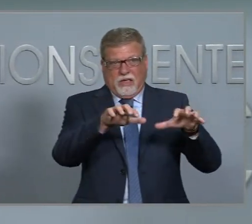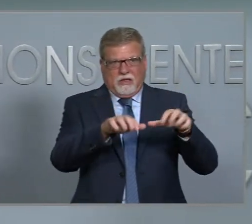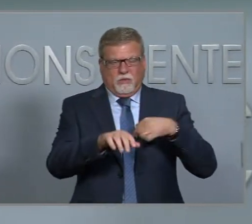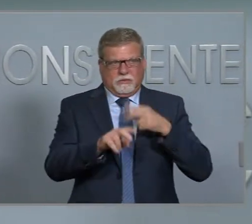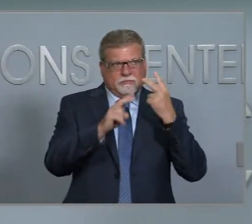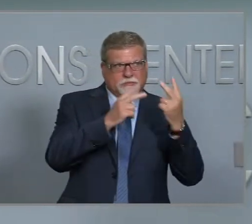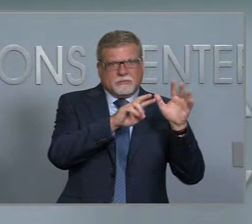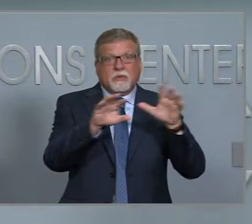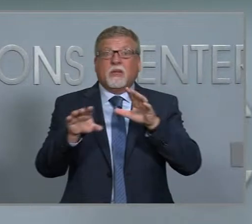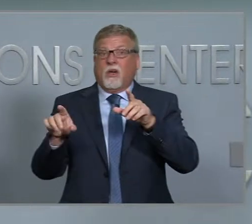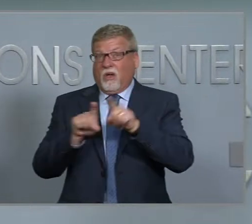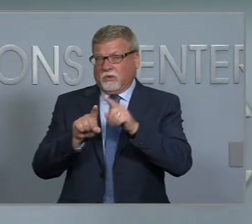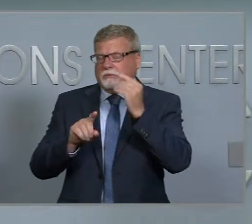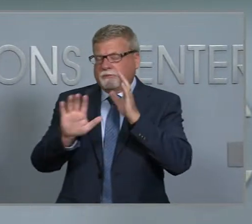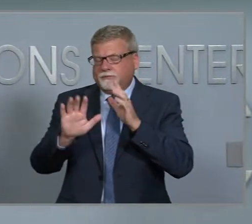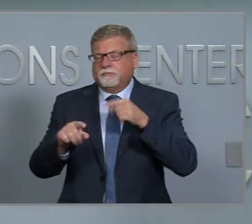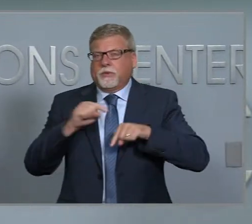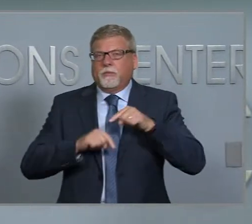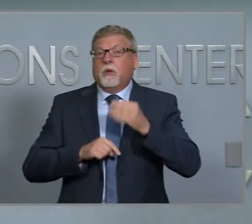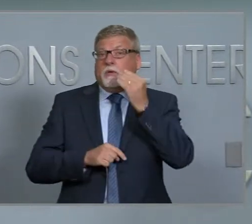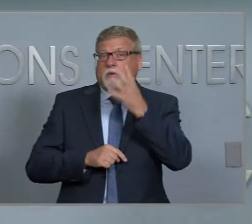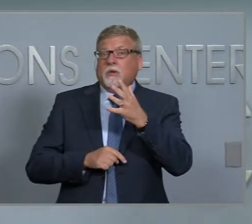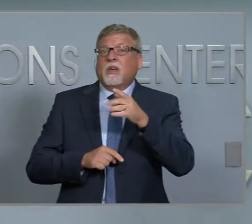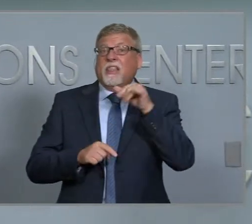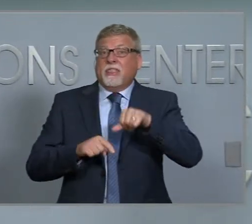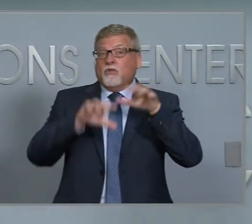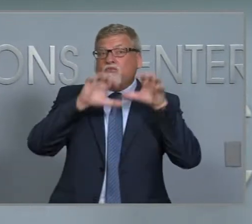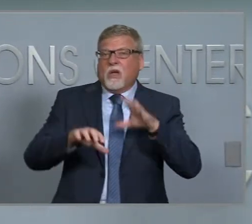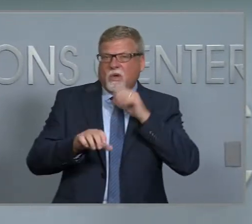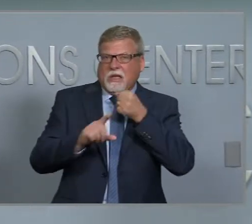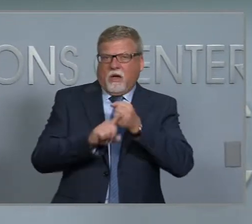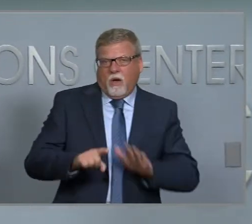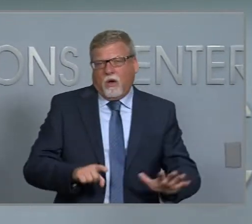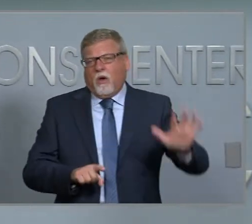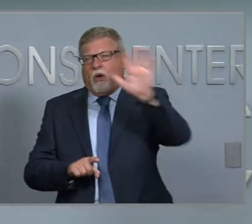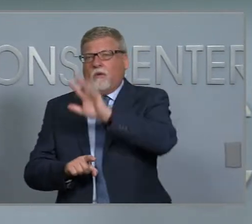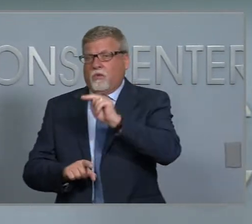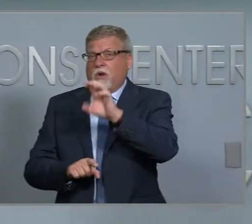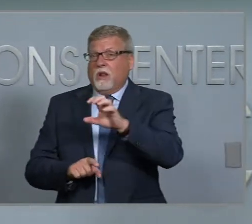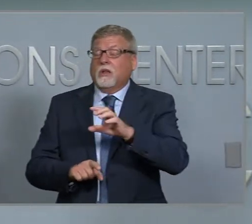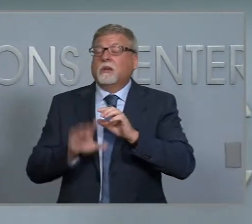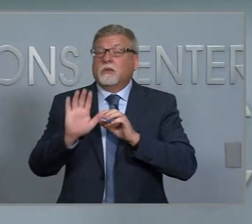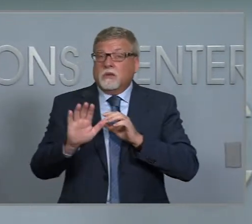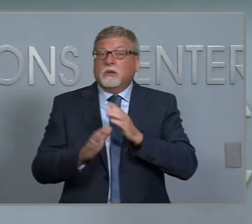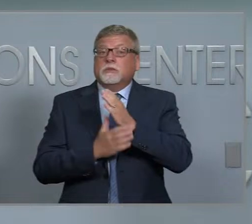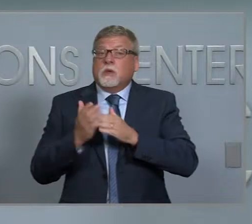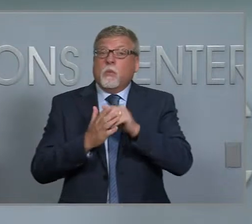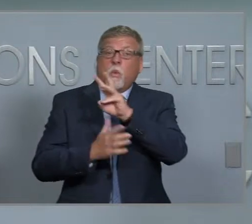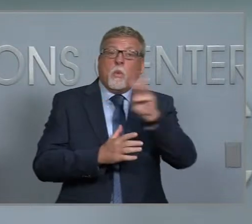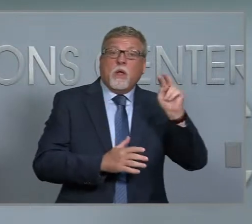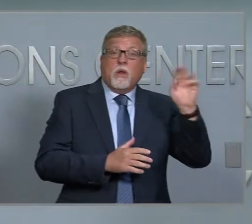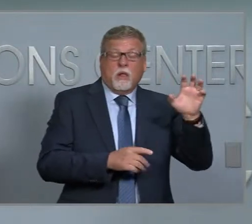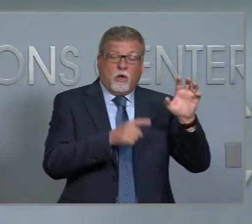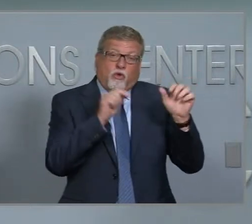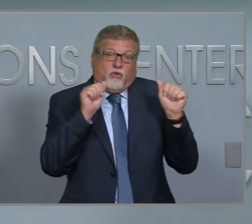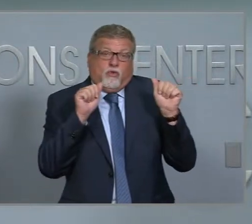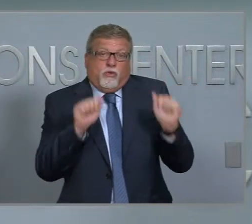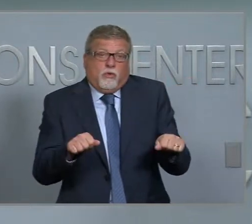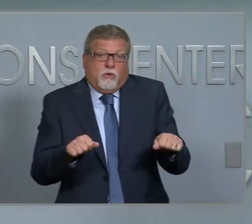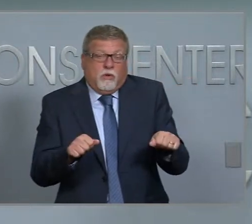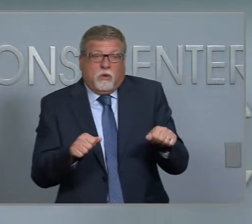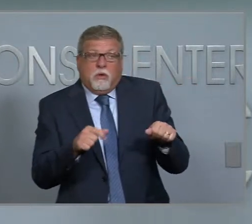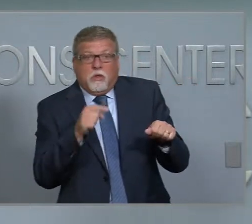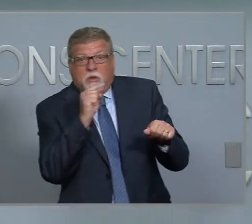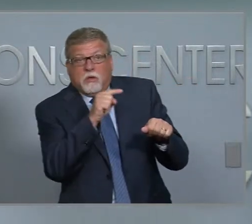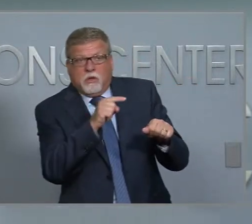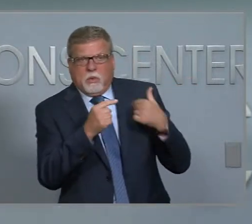folks that we are seeing, this is going to be a statewide impact. So very much there are western parts of the state that are also looking